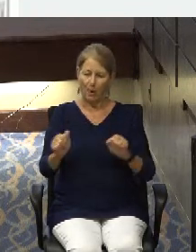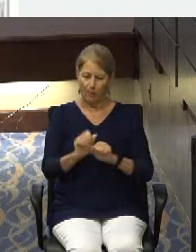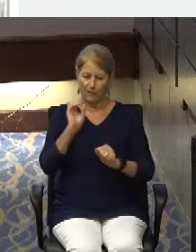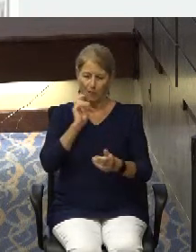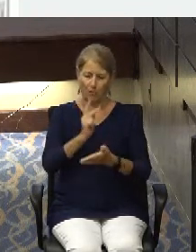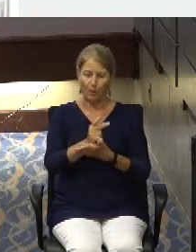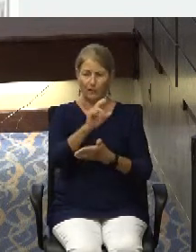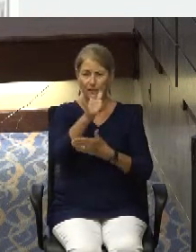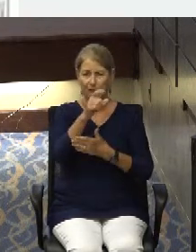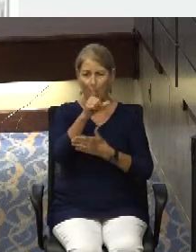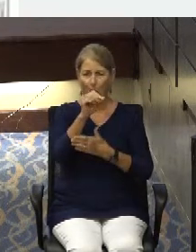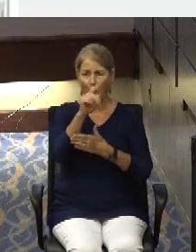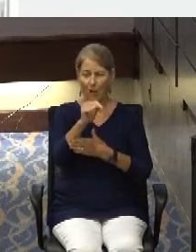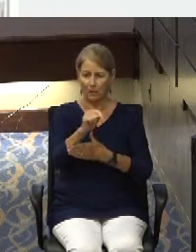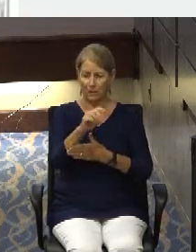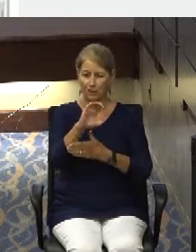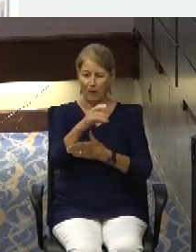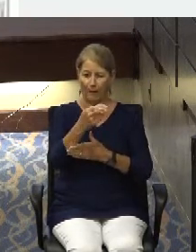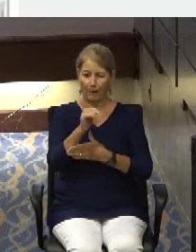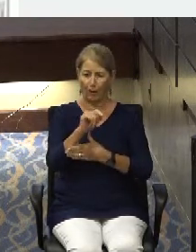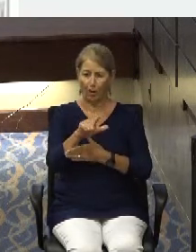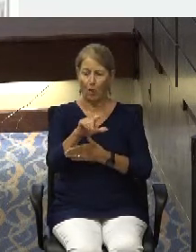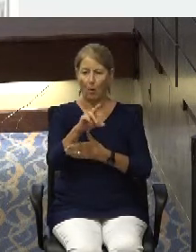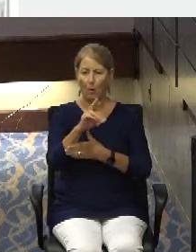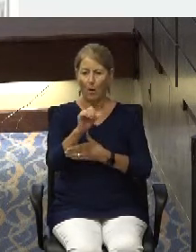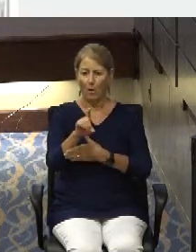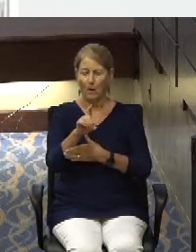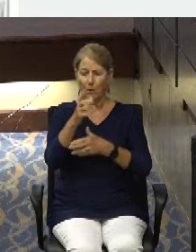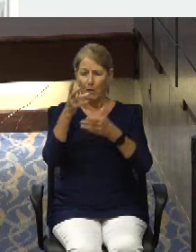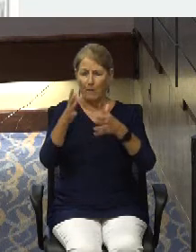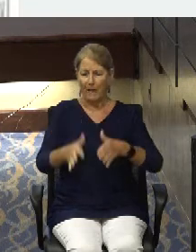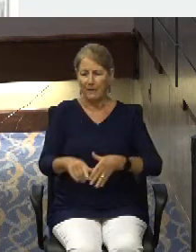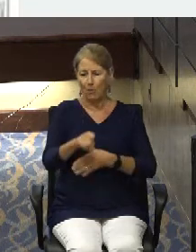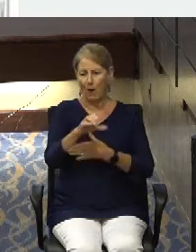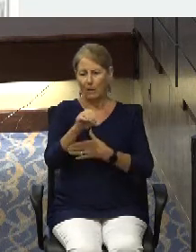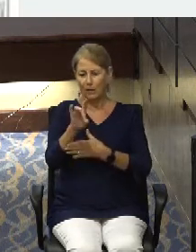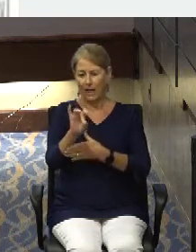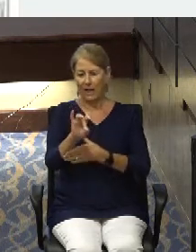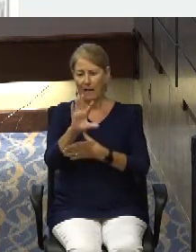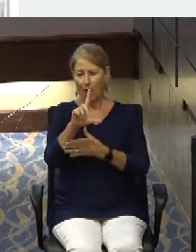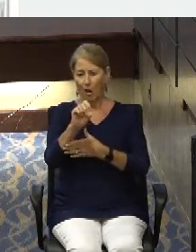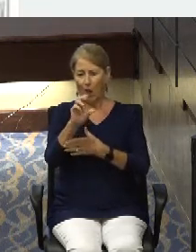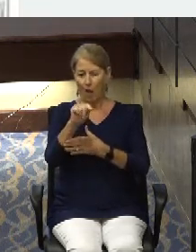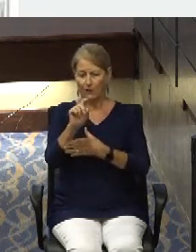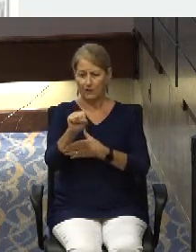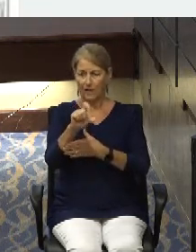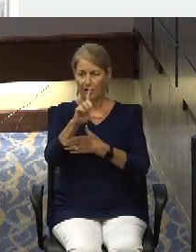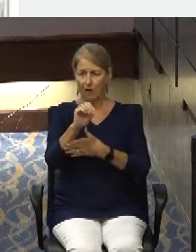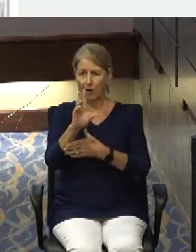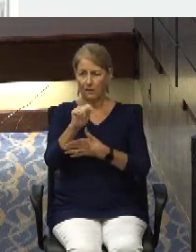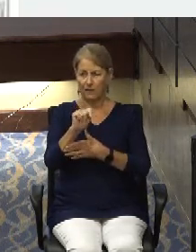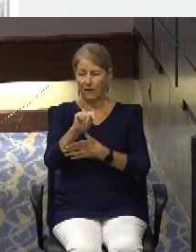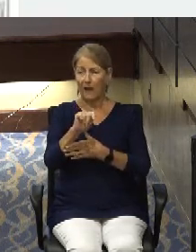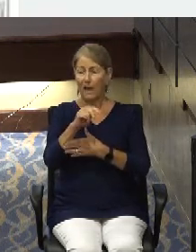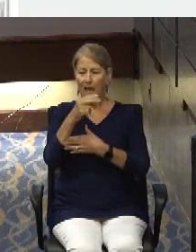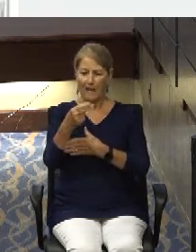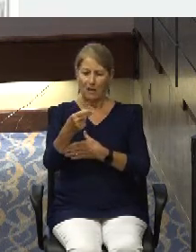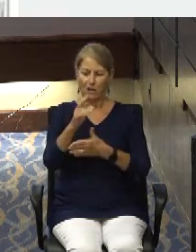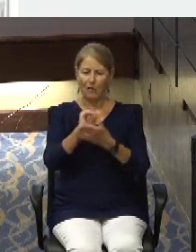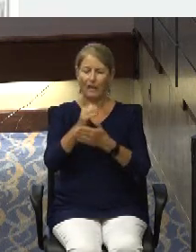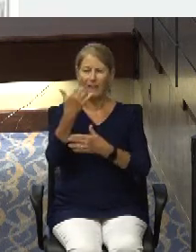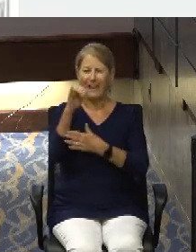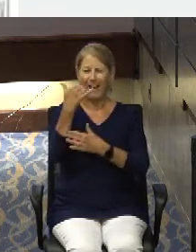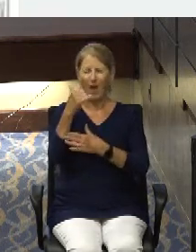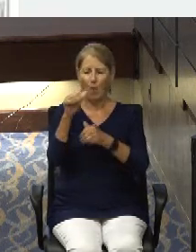lots along Chapel Road, with the remaining 108 lots as Lot 8, which is the yellow area that you see on